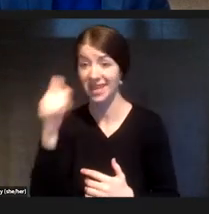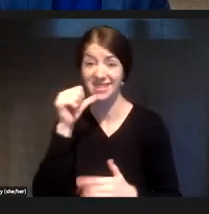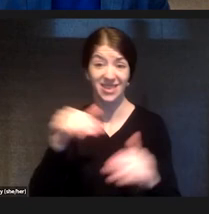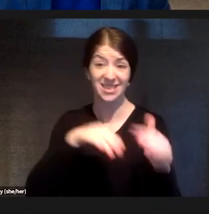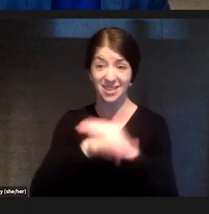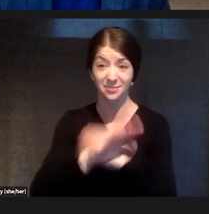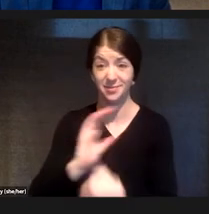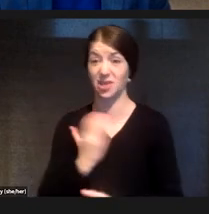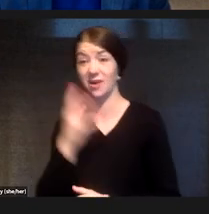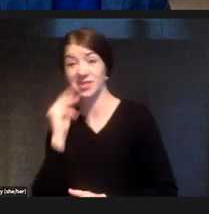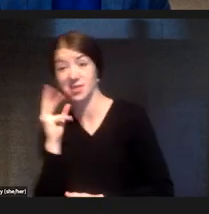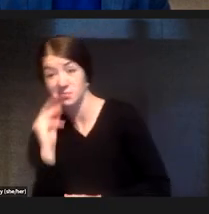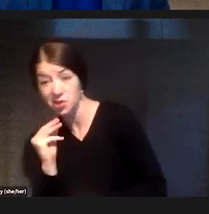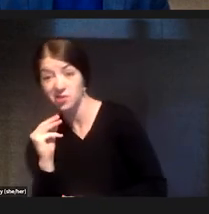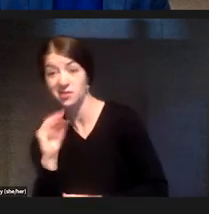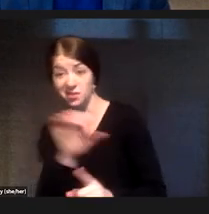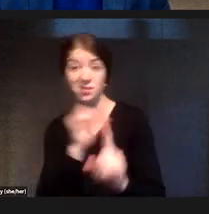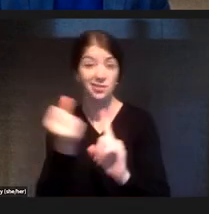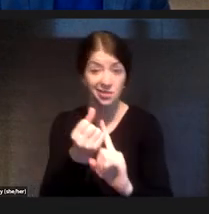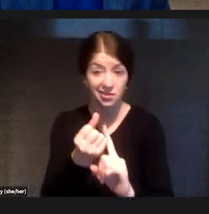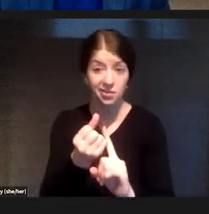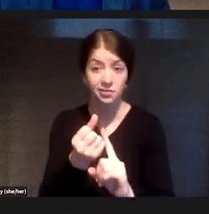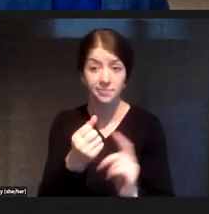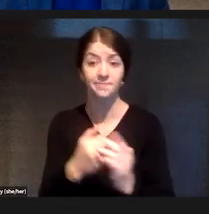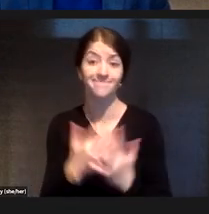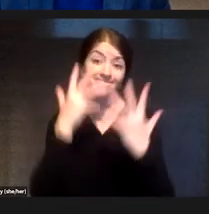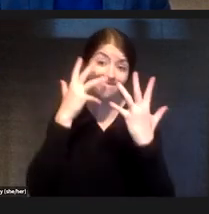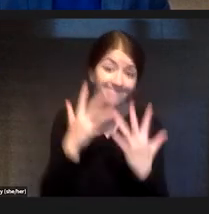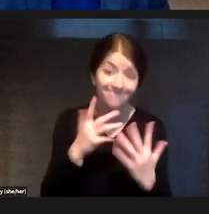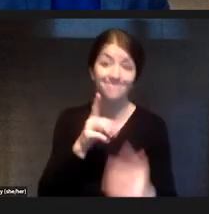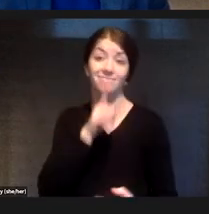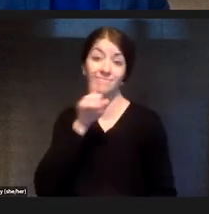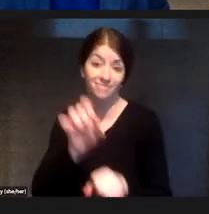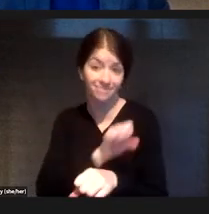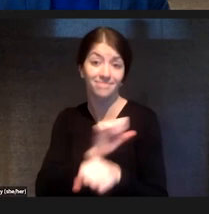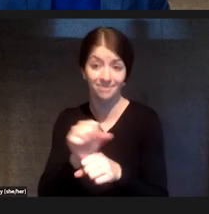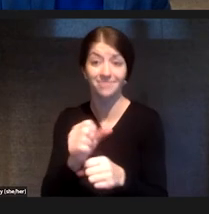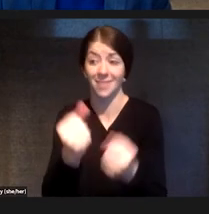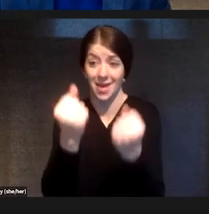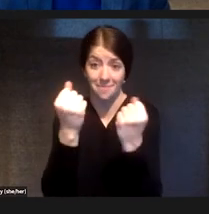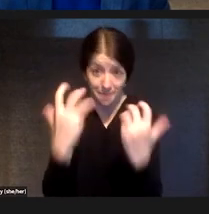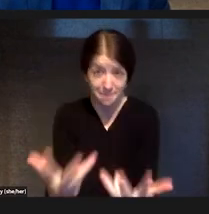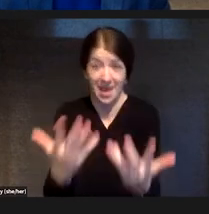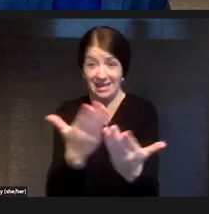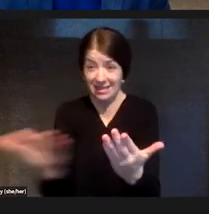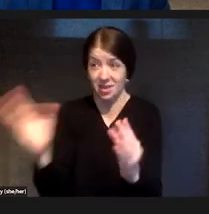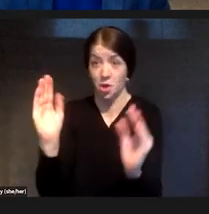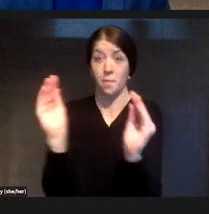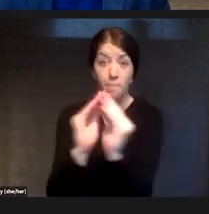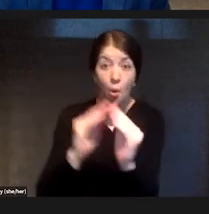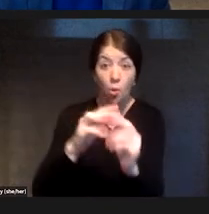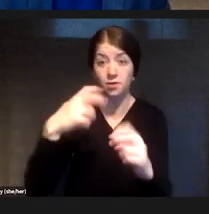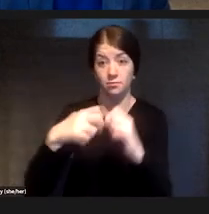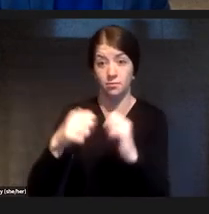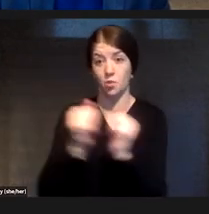lived experiences and the environment we are in, it is the unfortunate reality that many things may be more difficult for individuals with disabilities